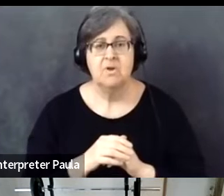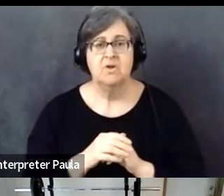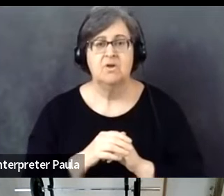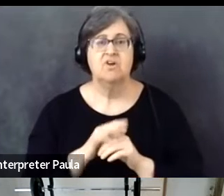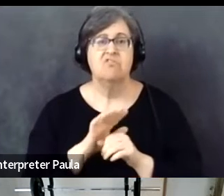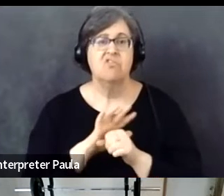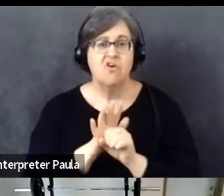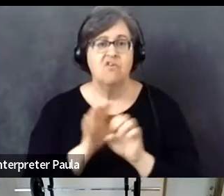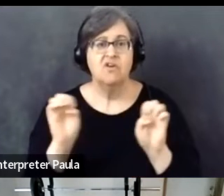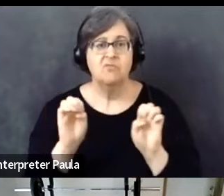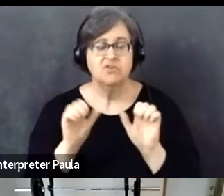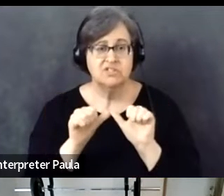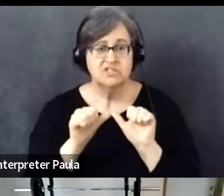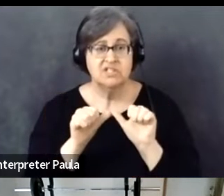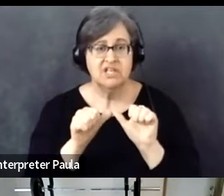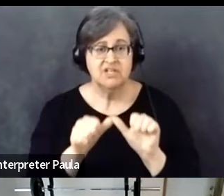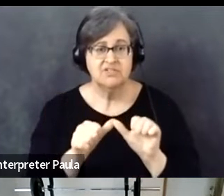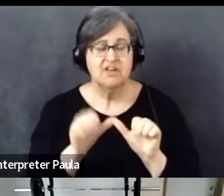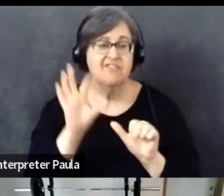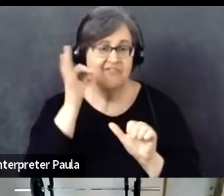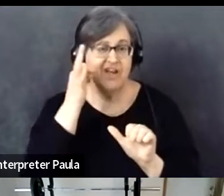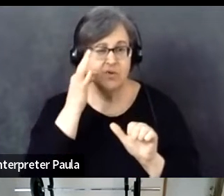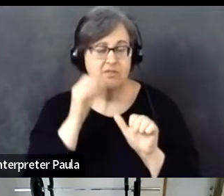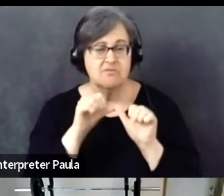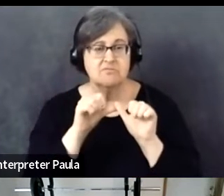emergency continues federally,